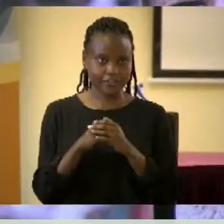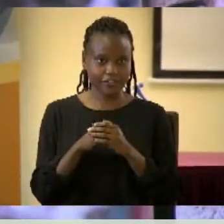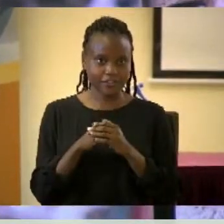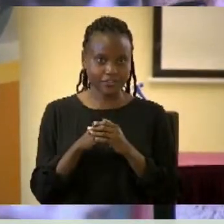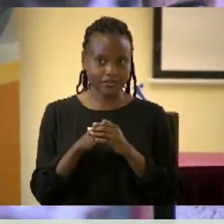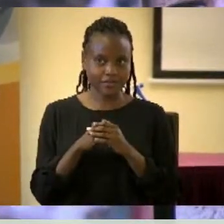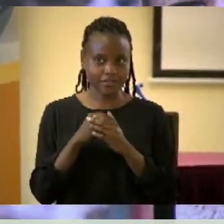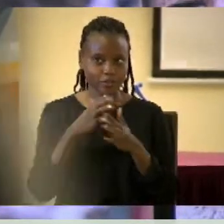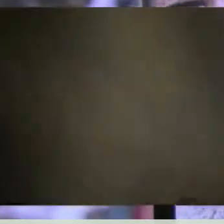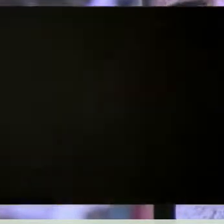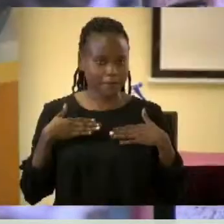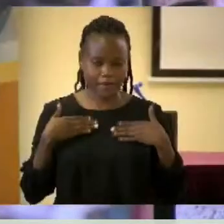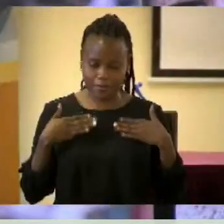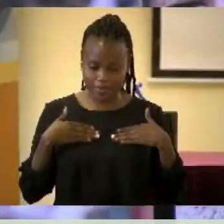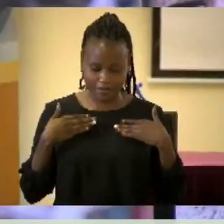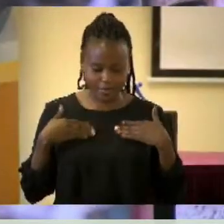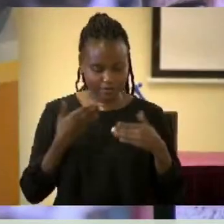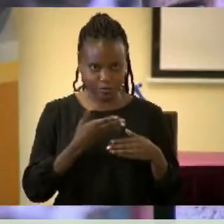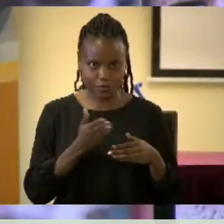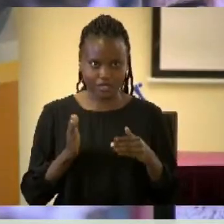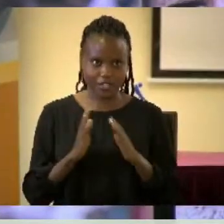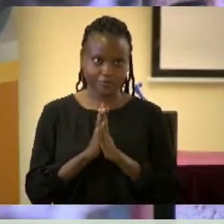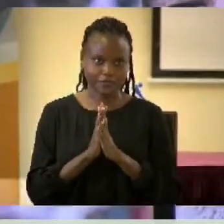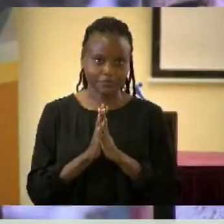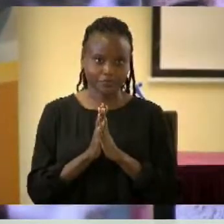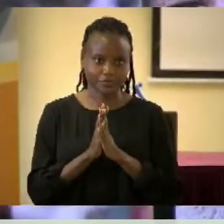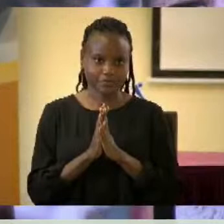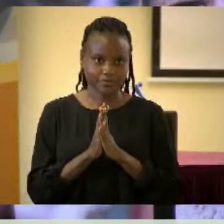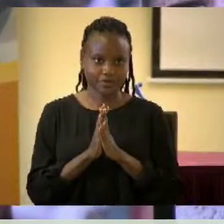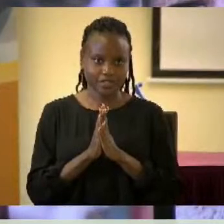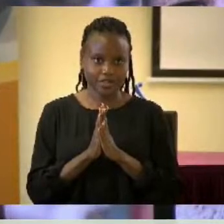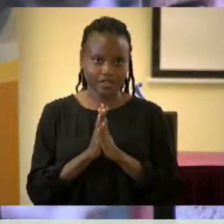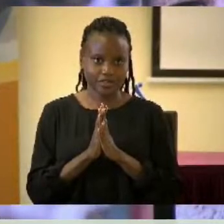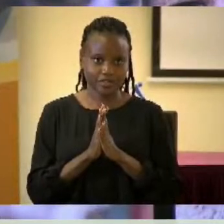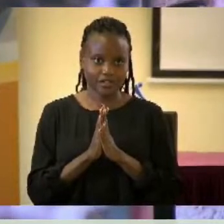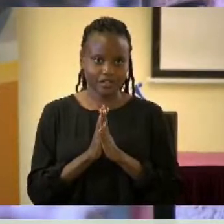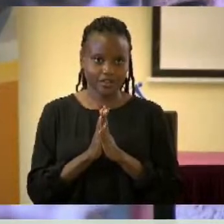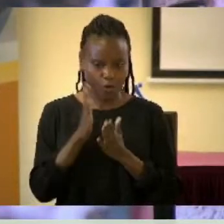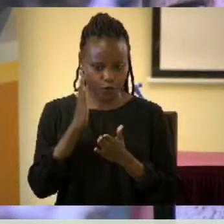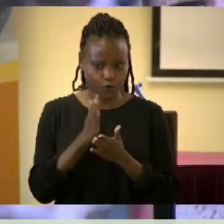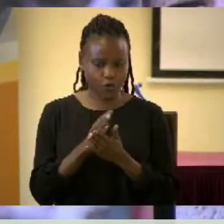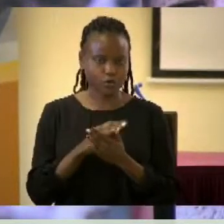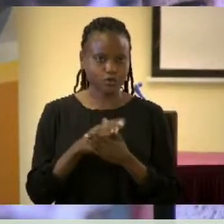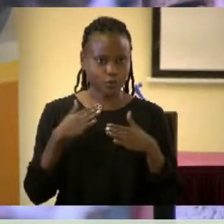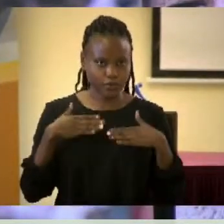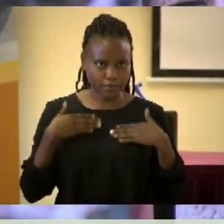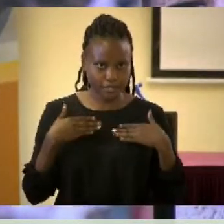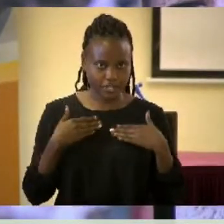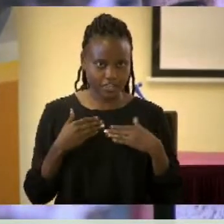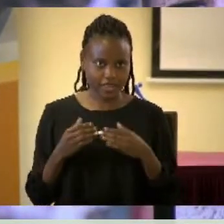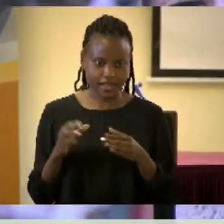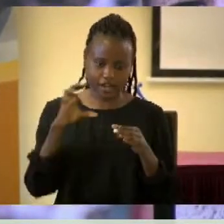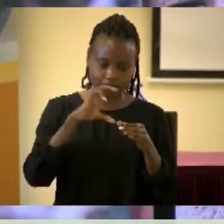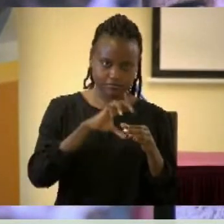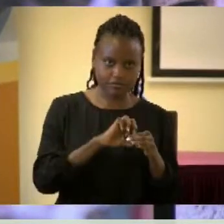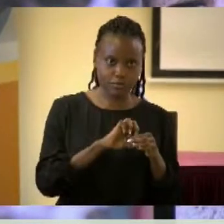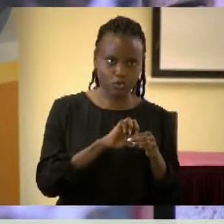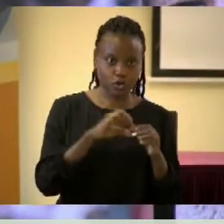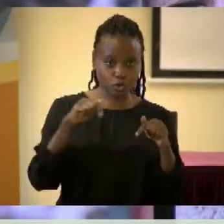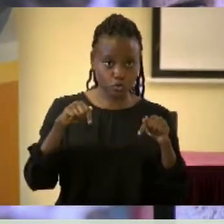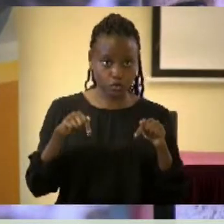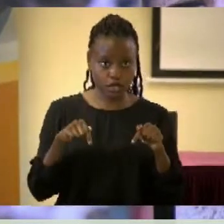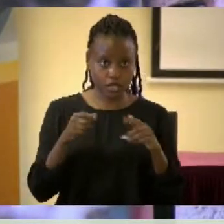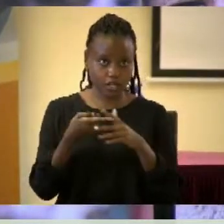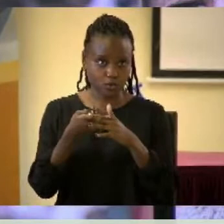take it for granted. And it's indeed with great, great pleasure that I join us today as